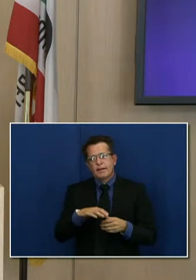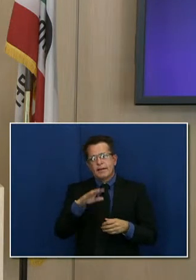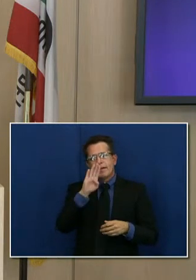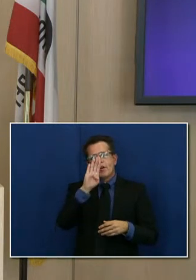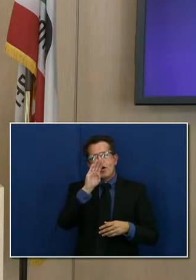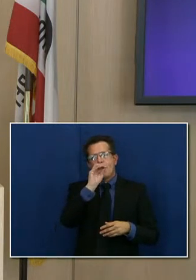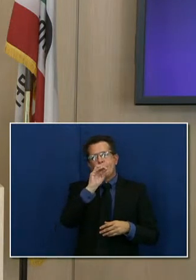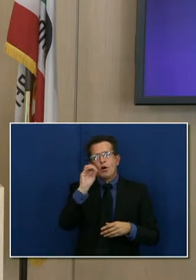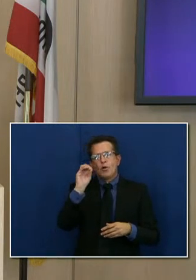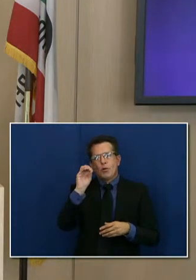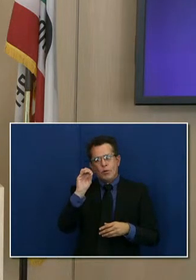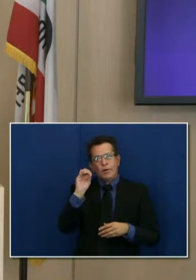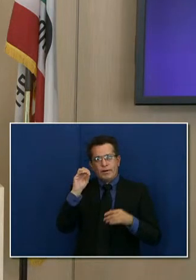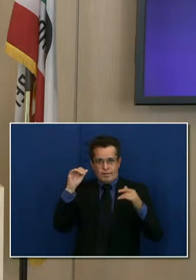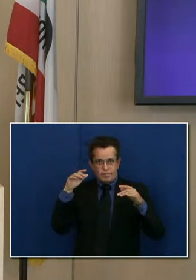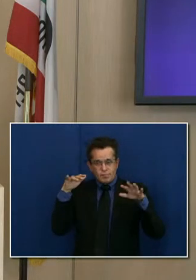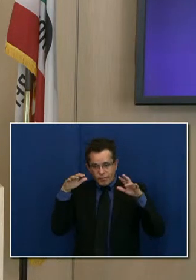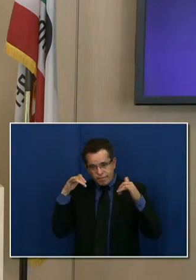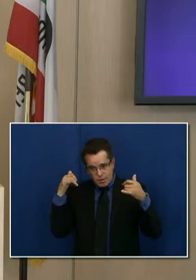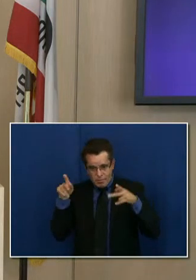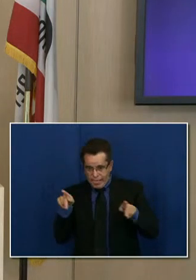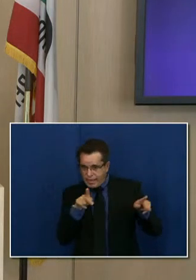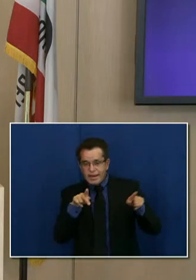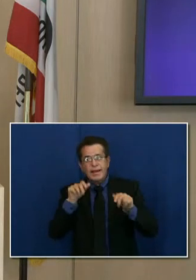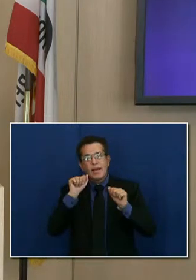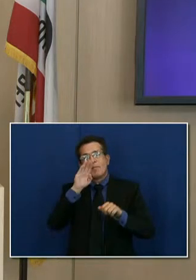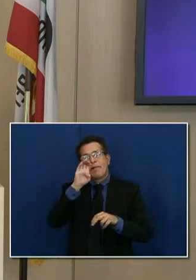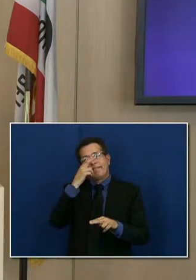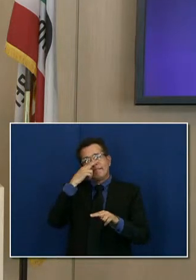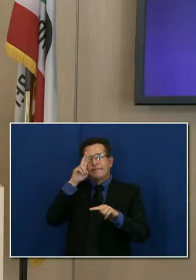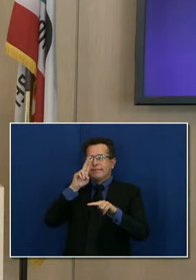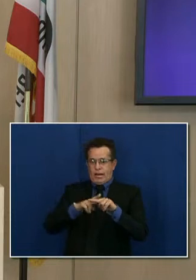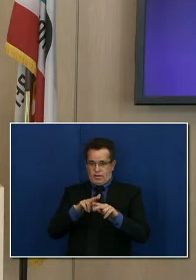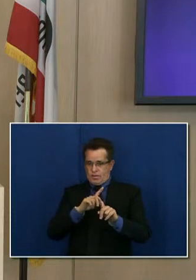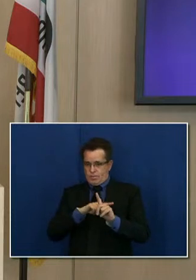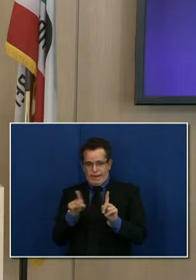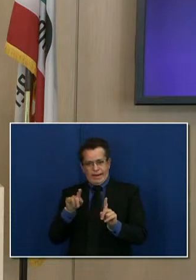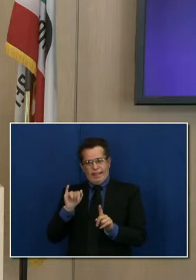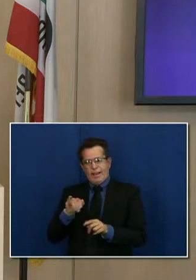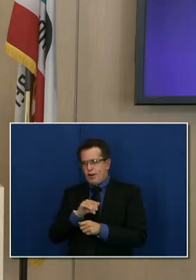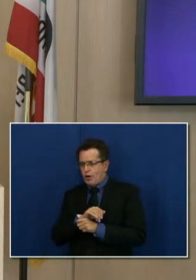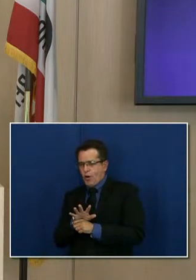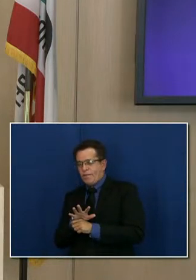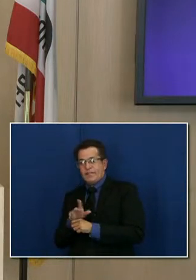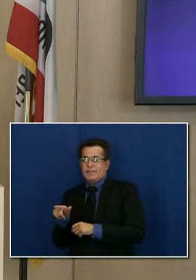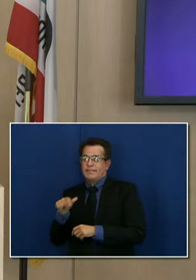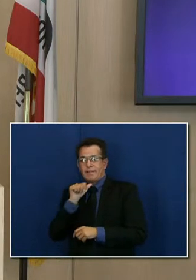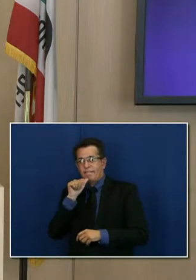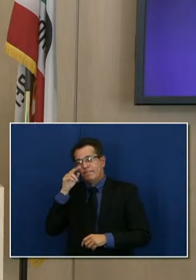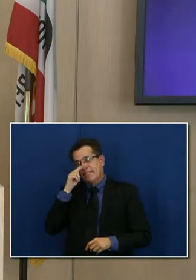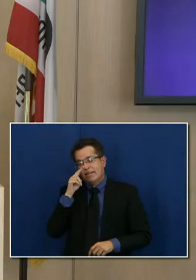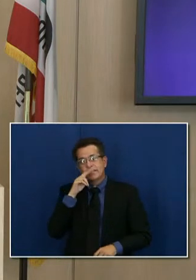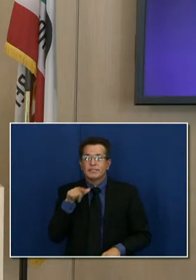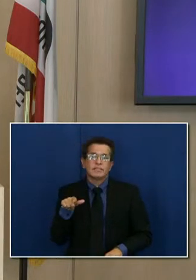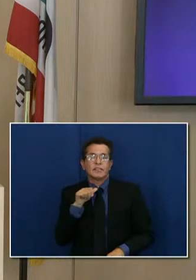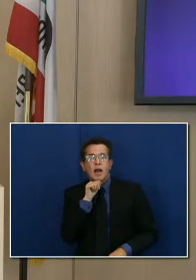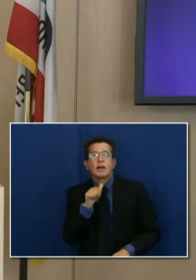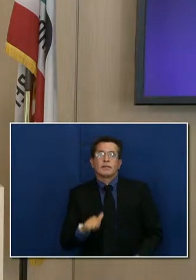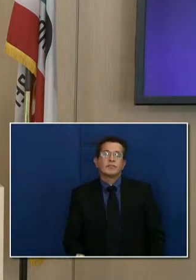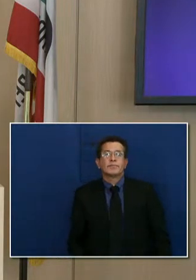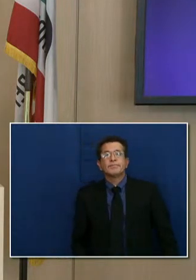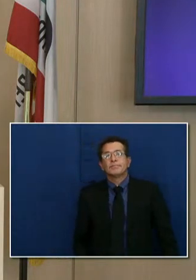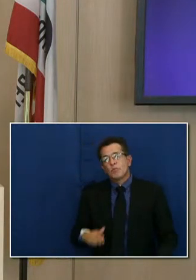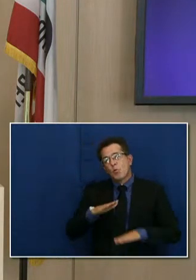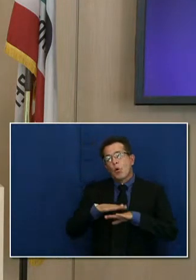cackle can be great fun, but COVID-19 is definitely not. Now I would like to welcome back to the